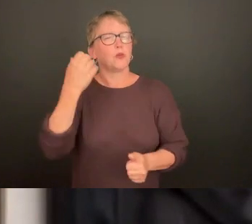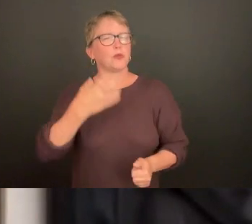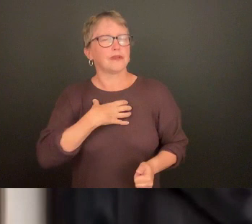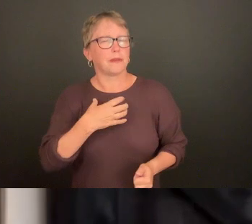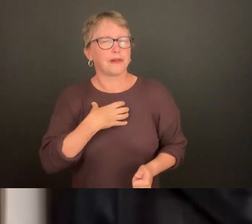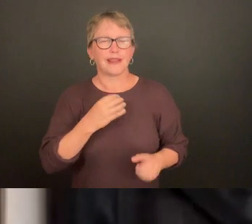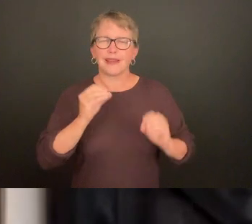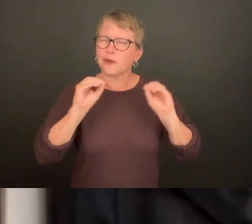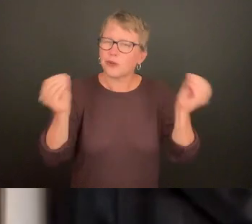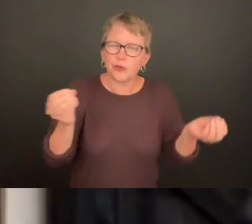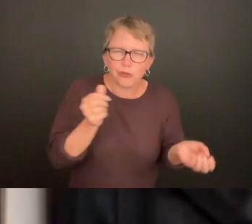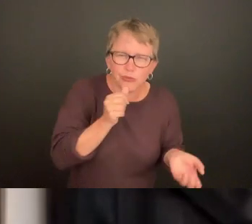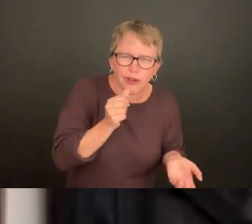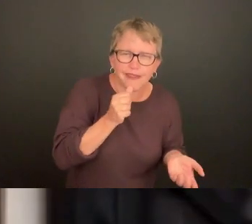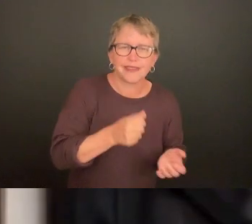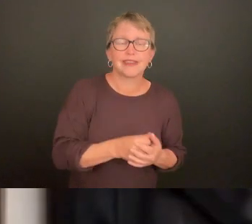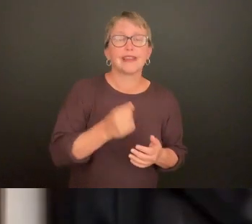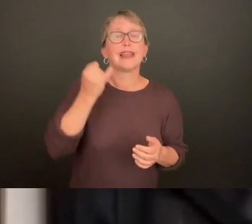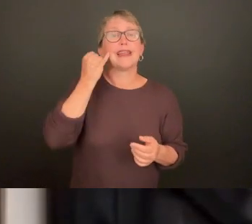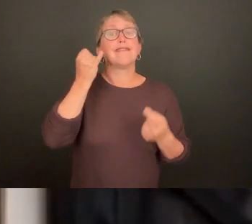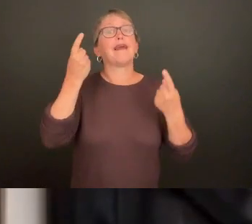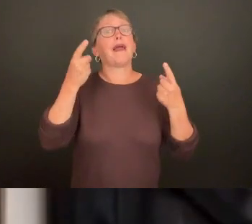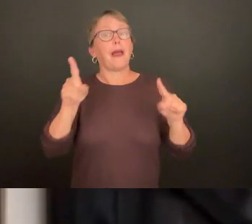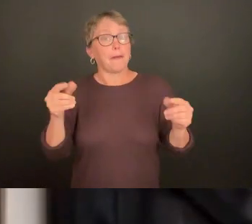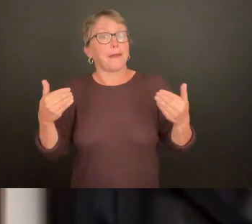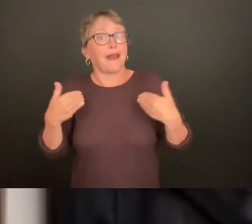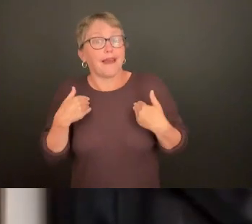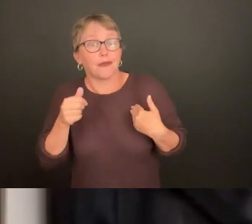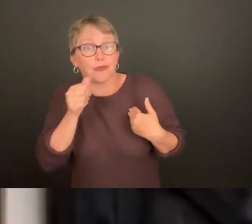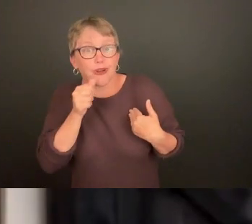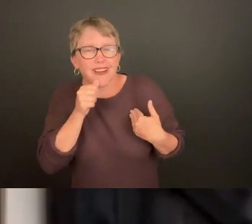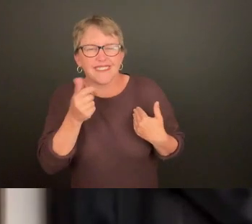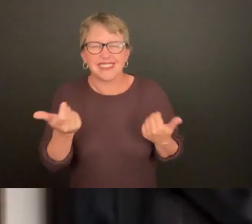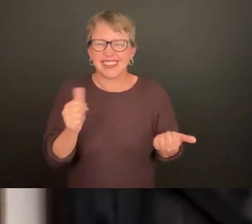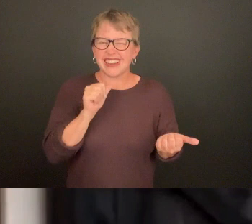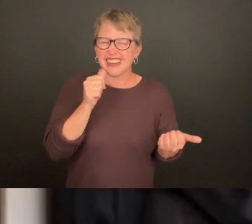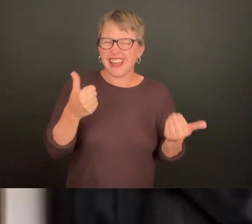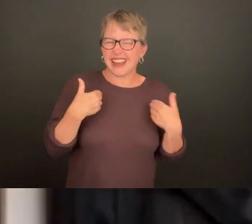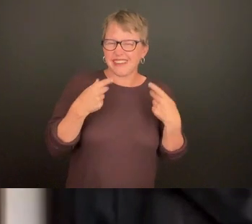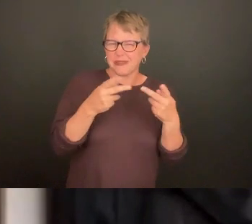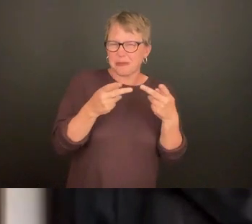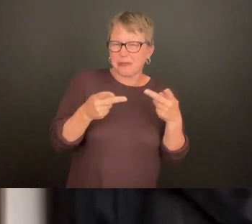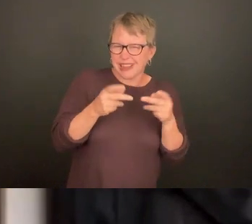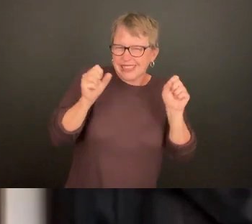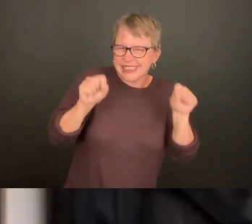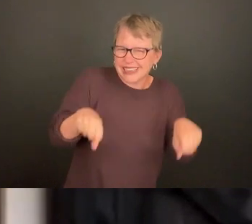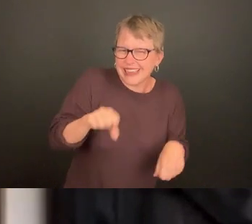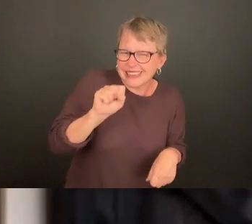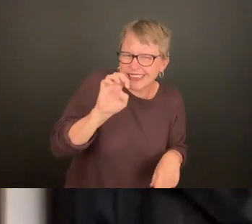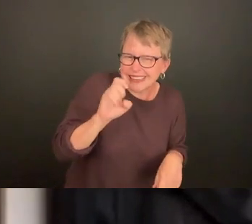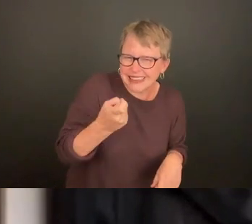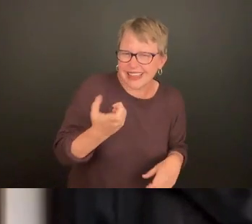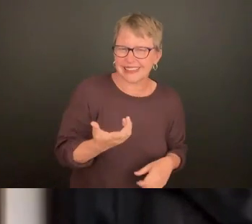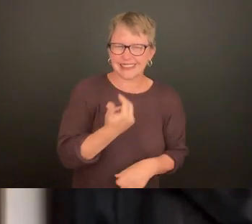of privacy. And two, if there was some privacy, there was lack of